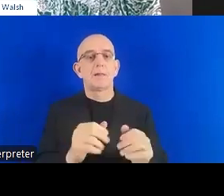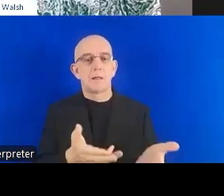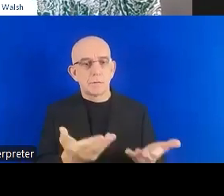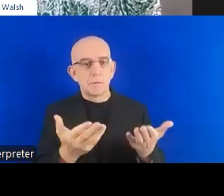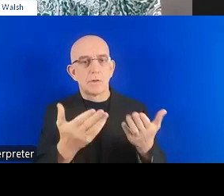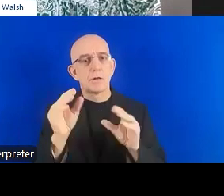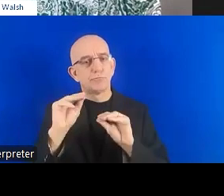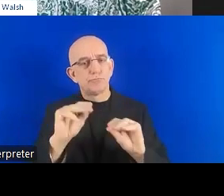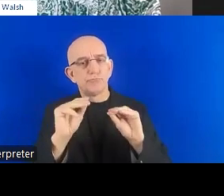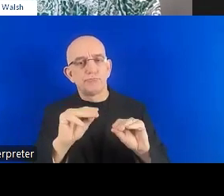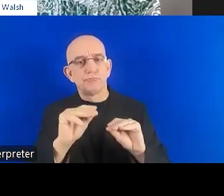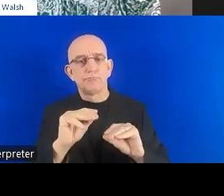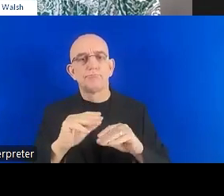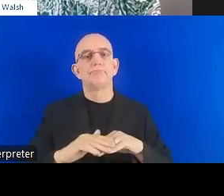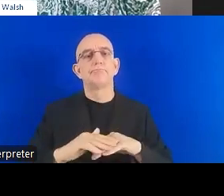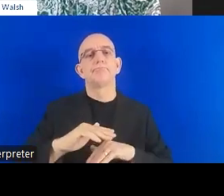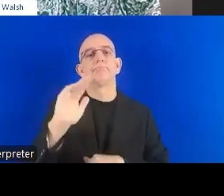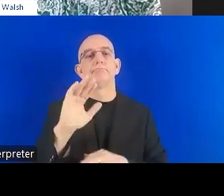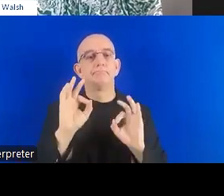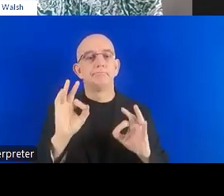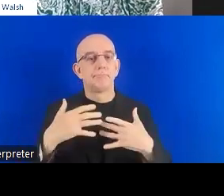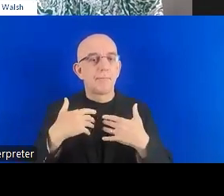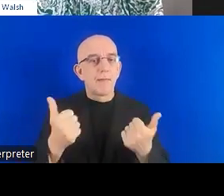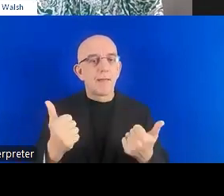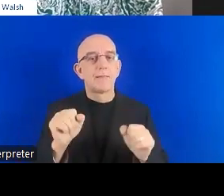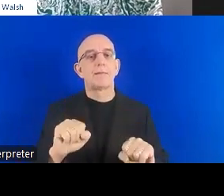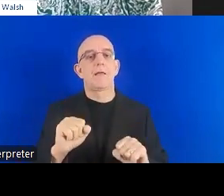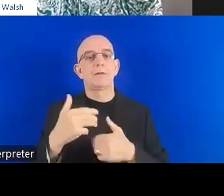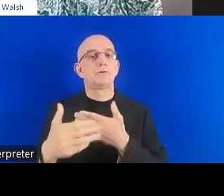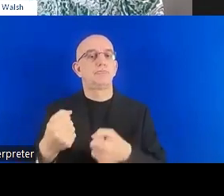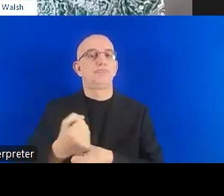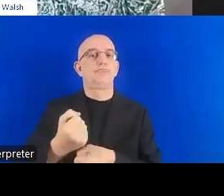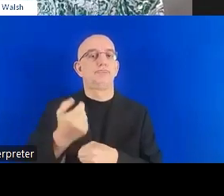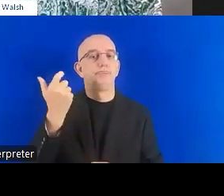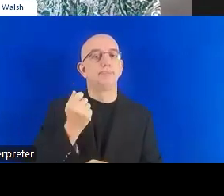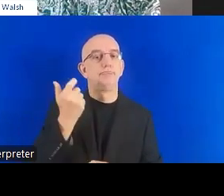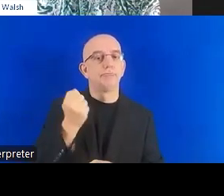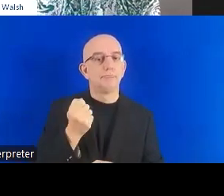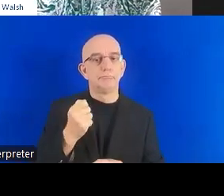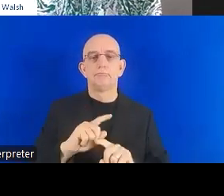of 10 organizations composed of